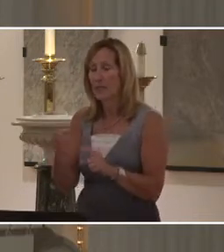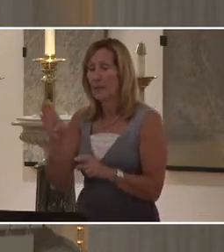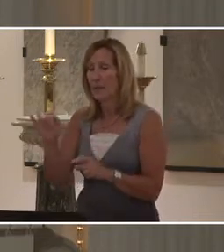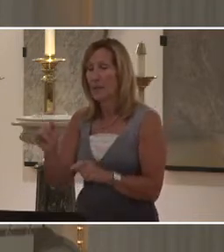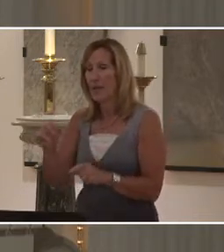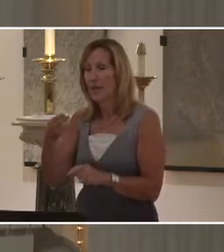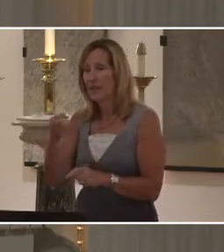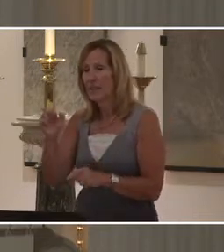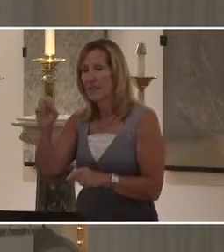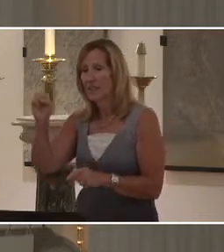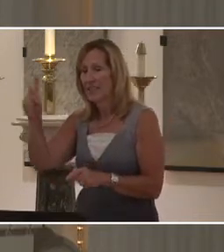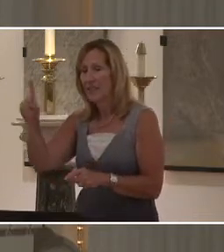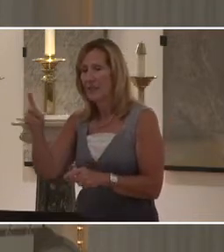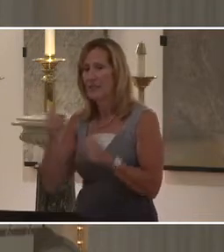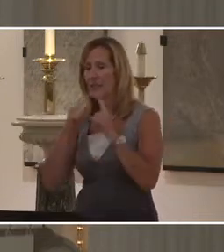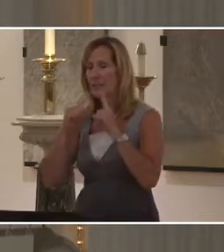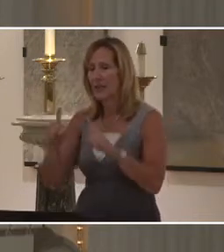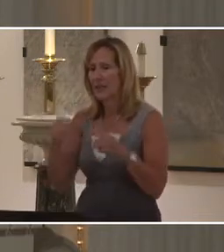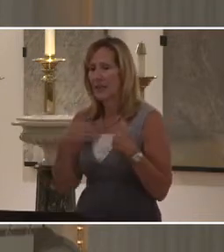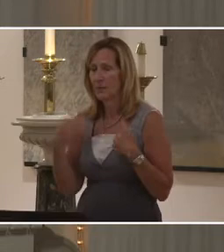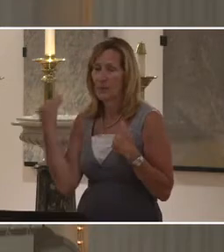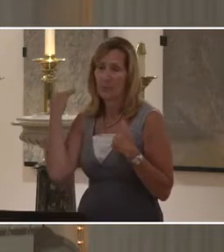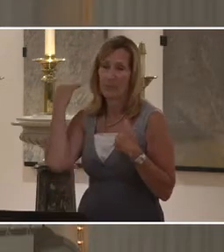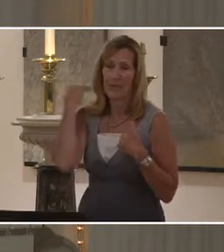had his head handed over on a platter.